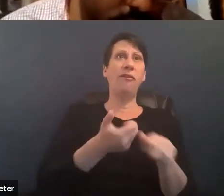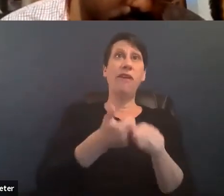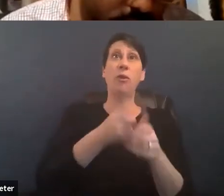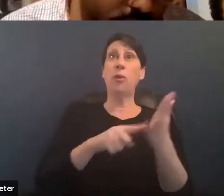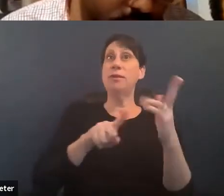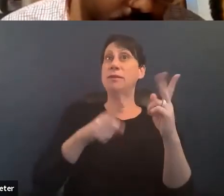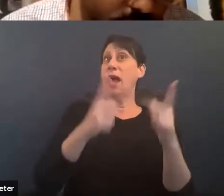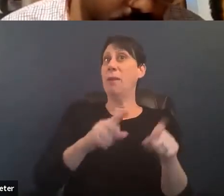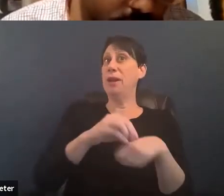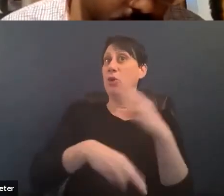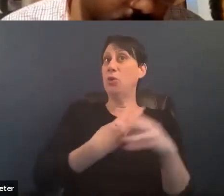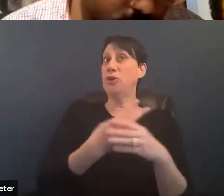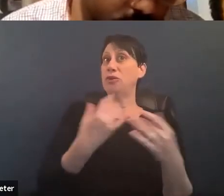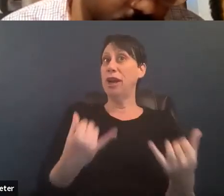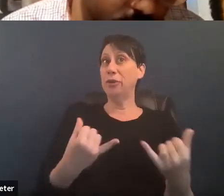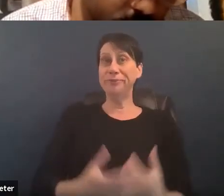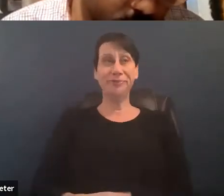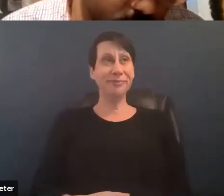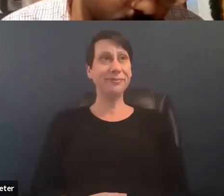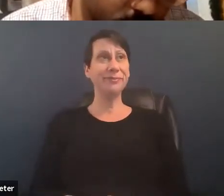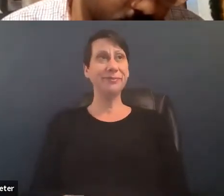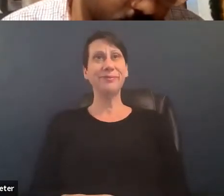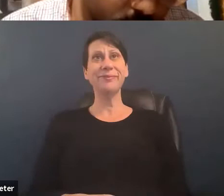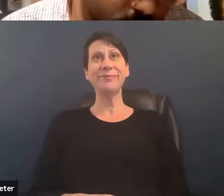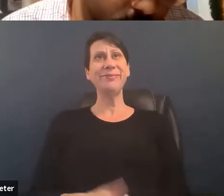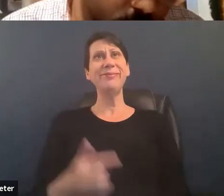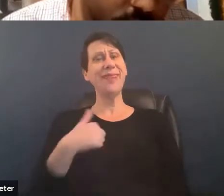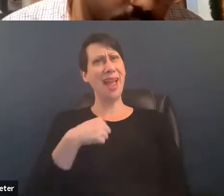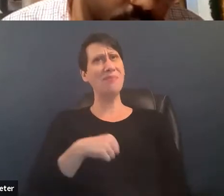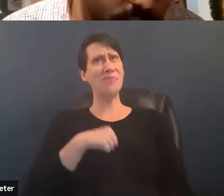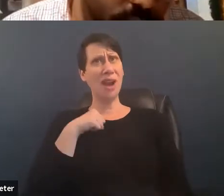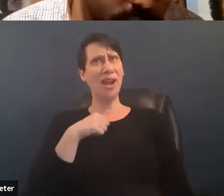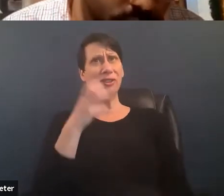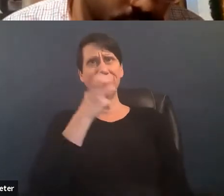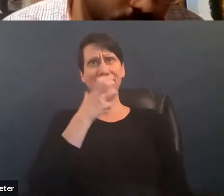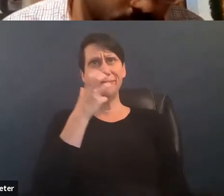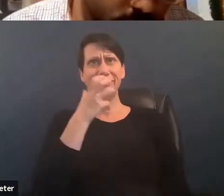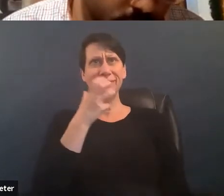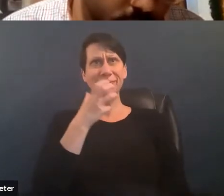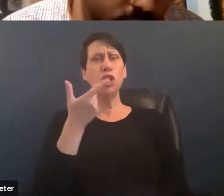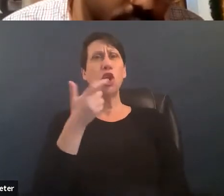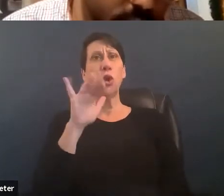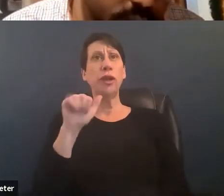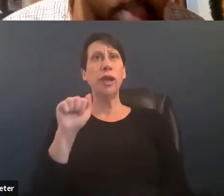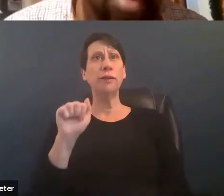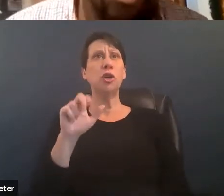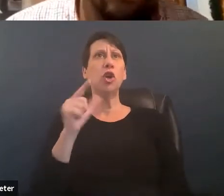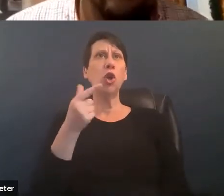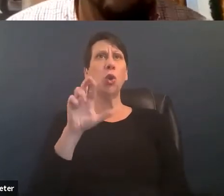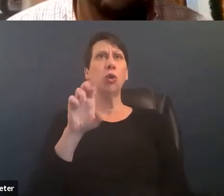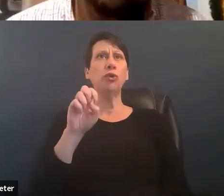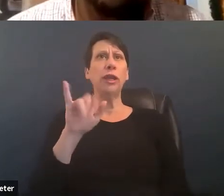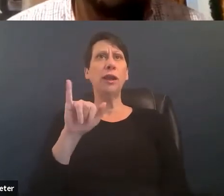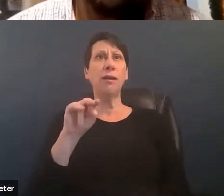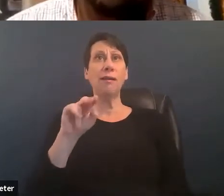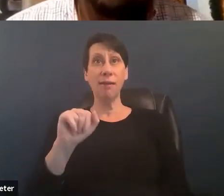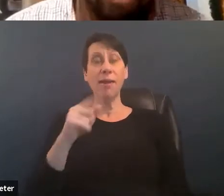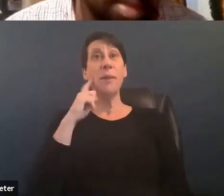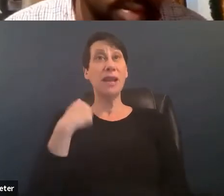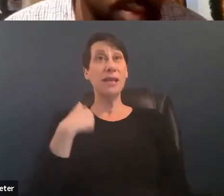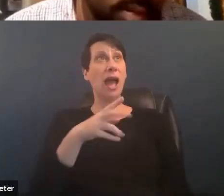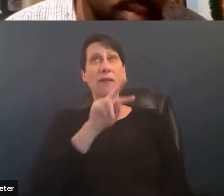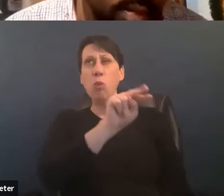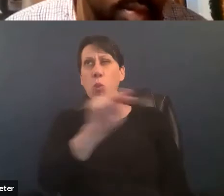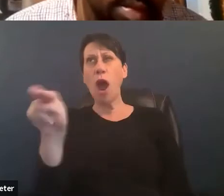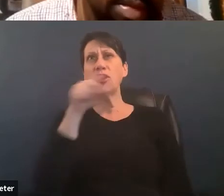Thanks, Haley. This is really good. I am particularly proud because I've watched all of these grantees